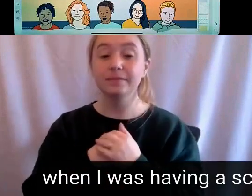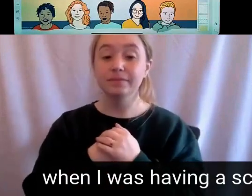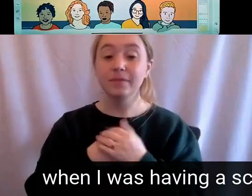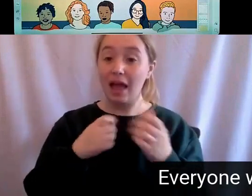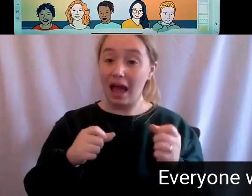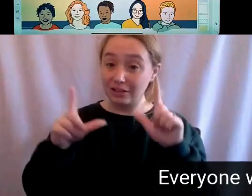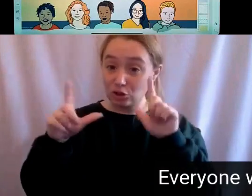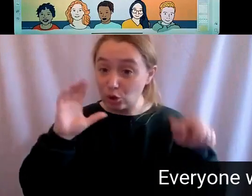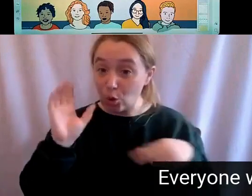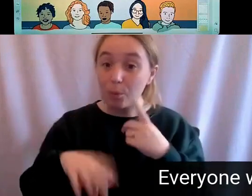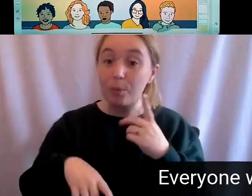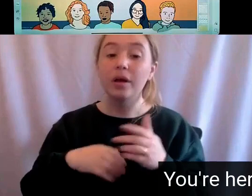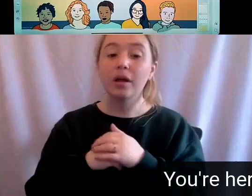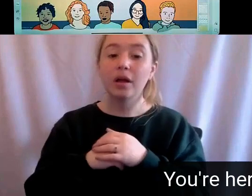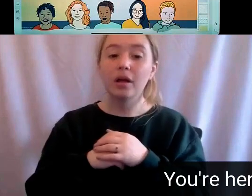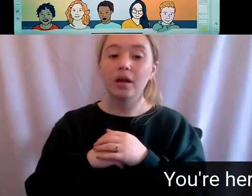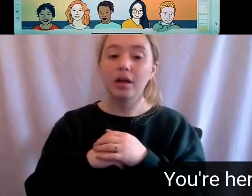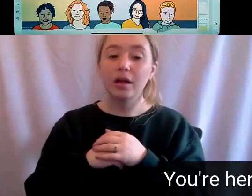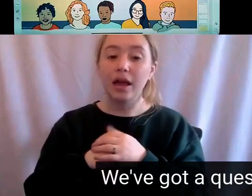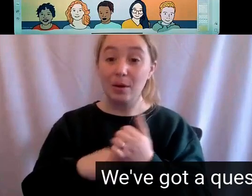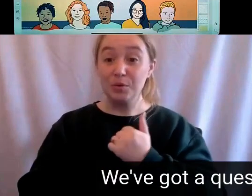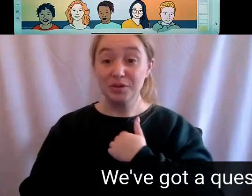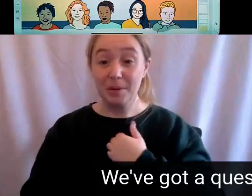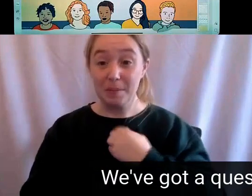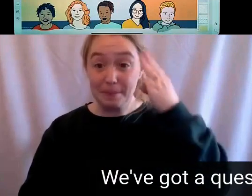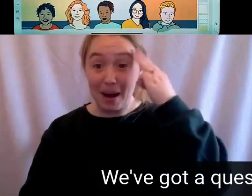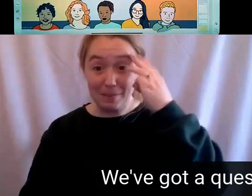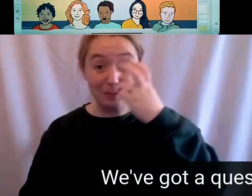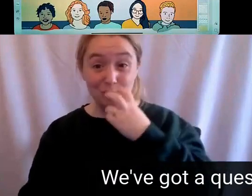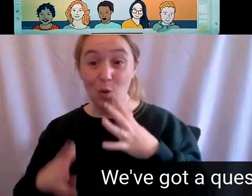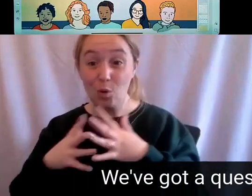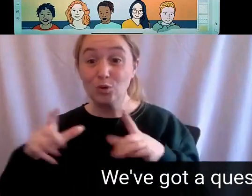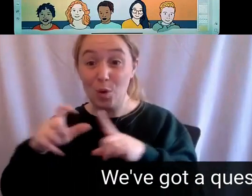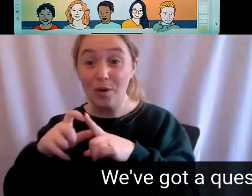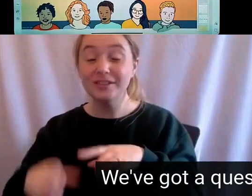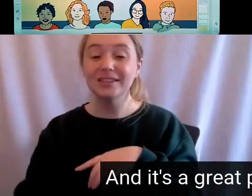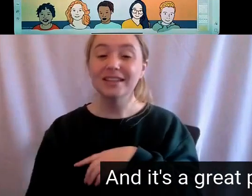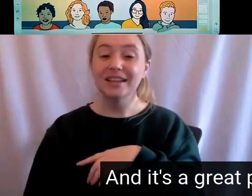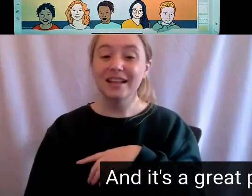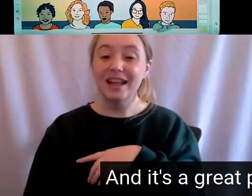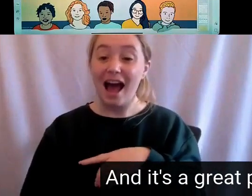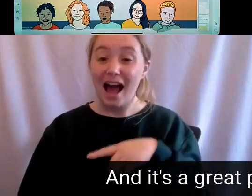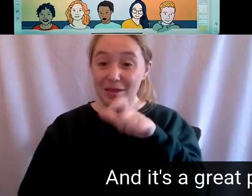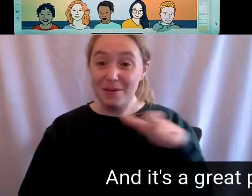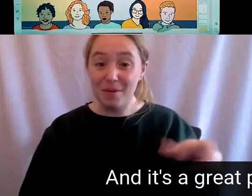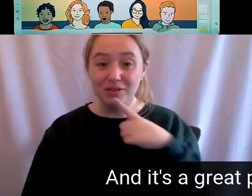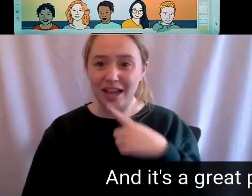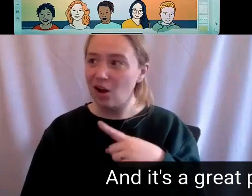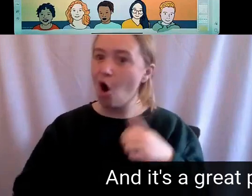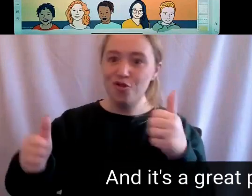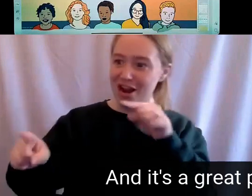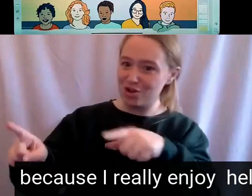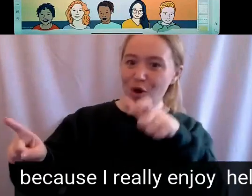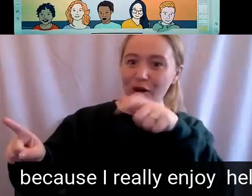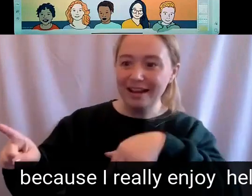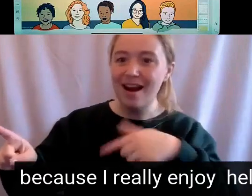ward, everyone was like, great, you're here. We've got a question about your HRT. And it's a great privilege in what I do,